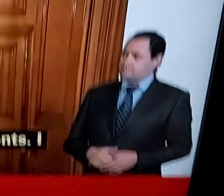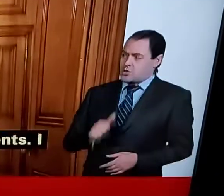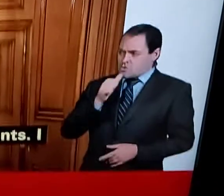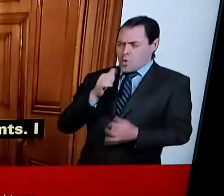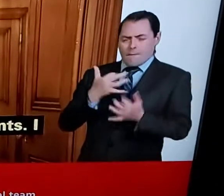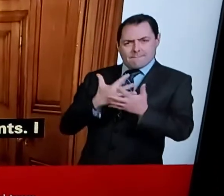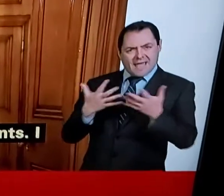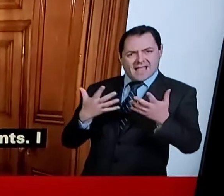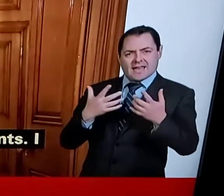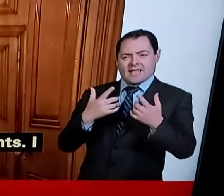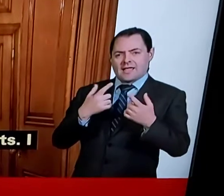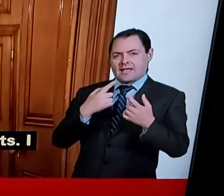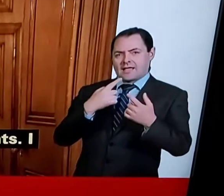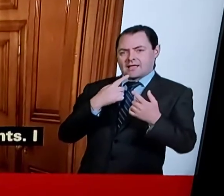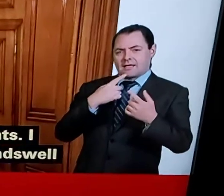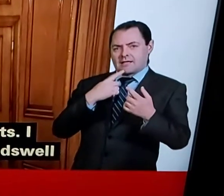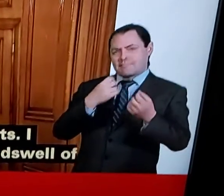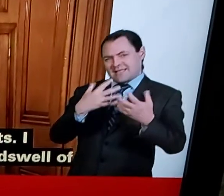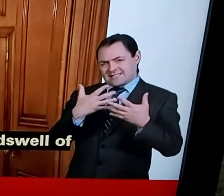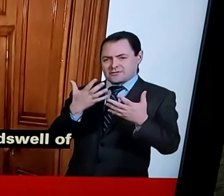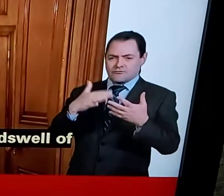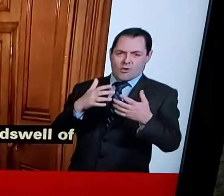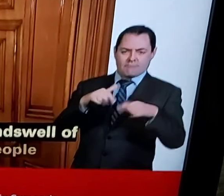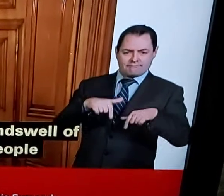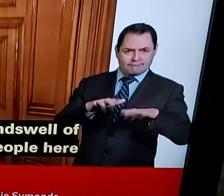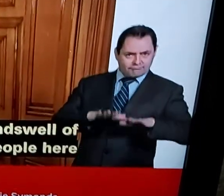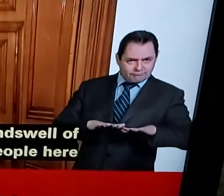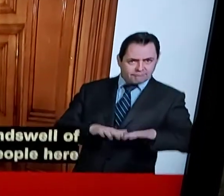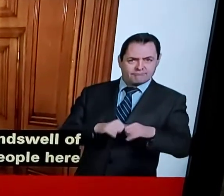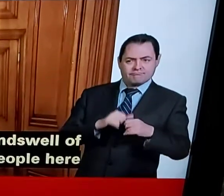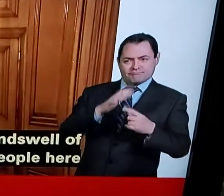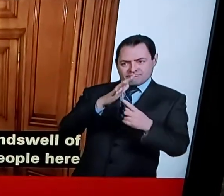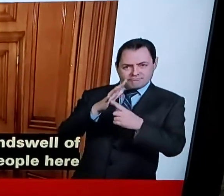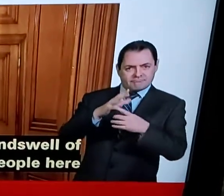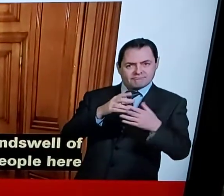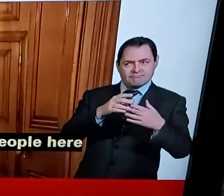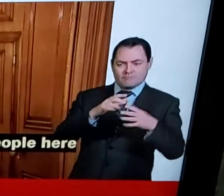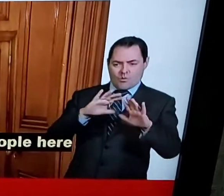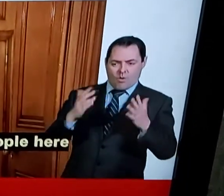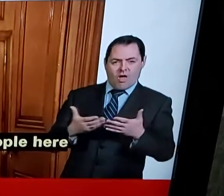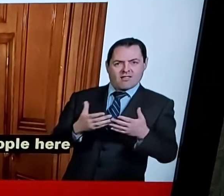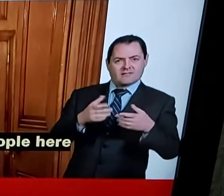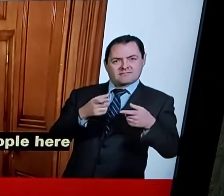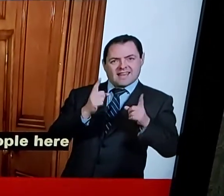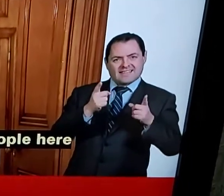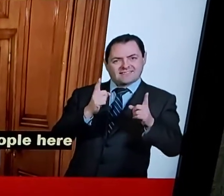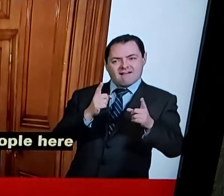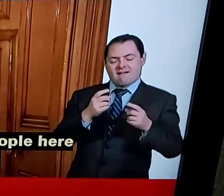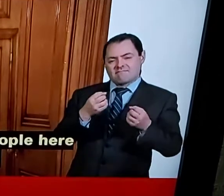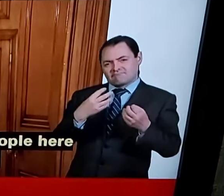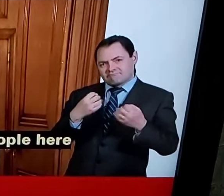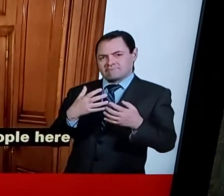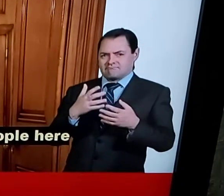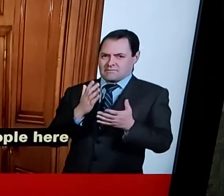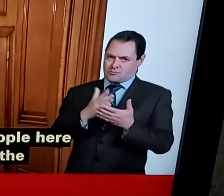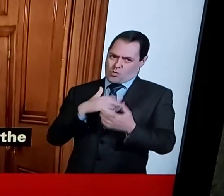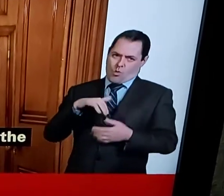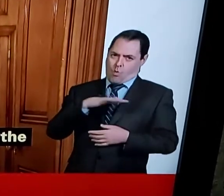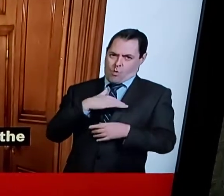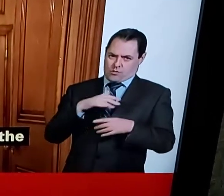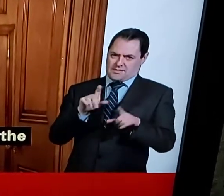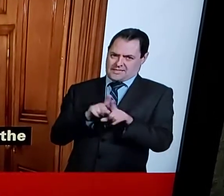support from people here at home, from leaders across the world, and I know that everyone will want to join with me in wishing the